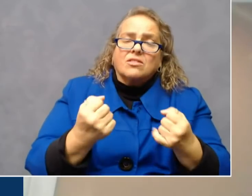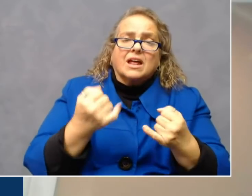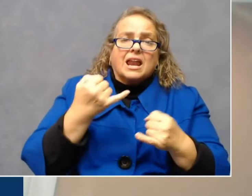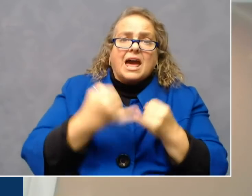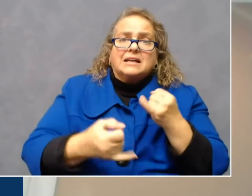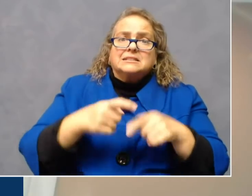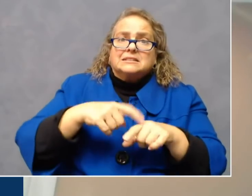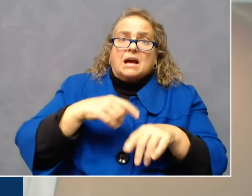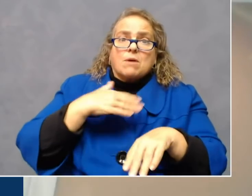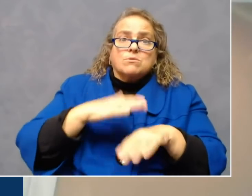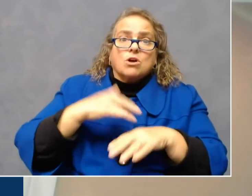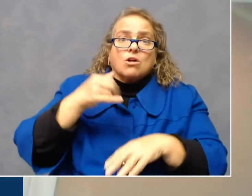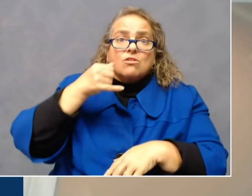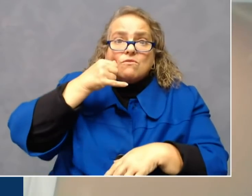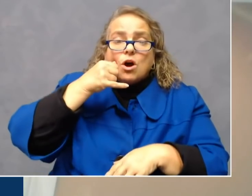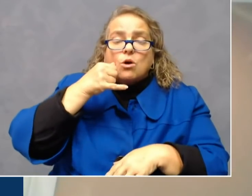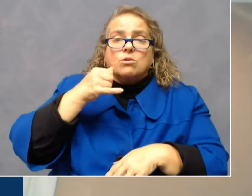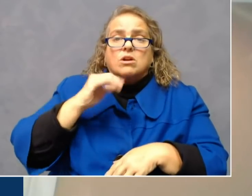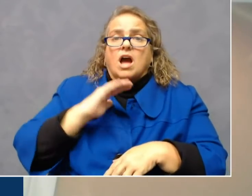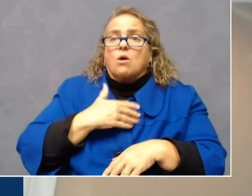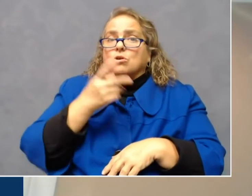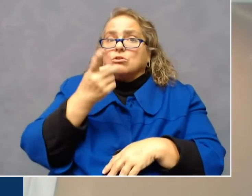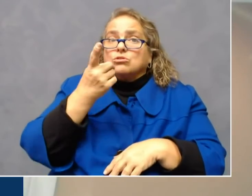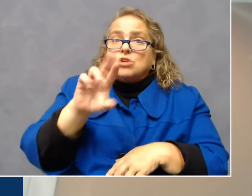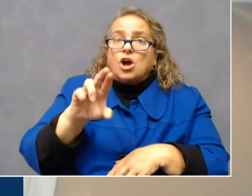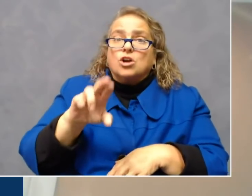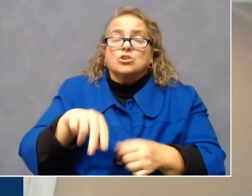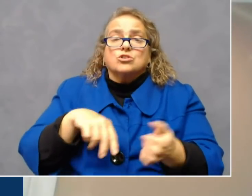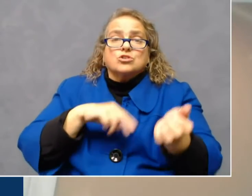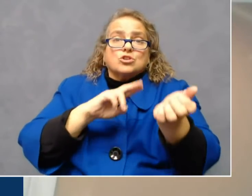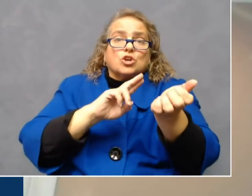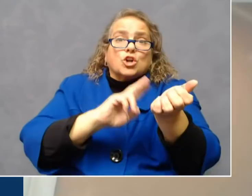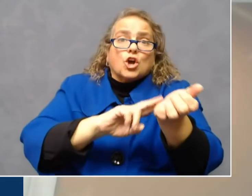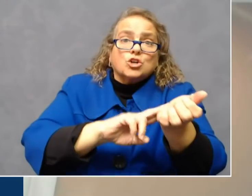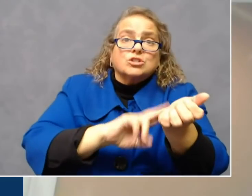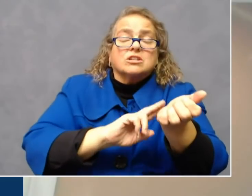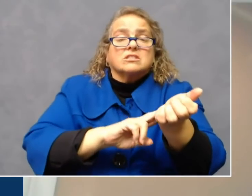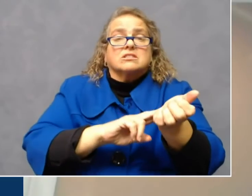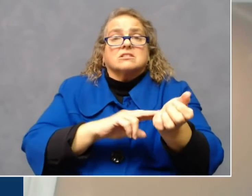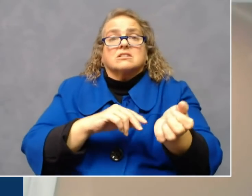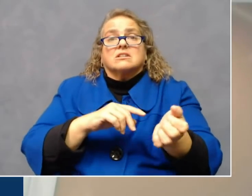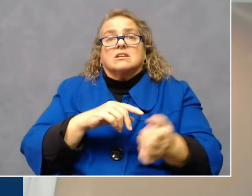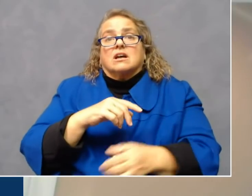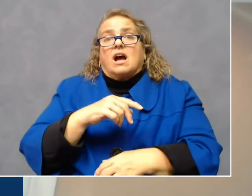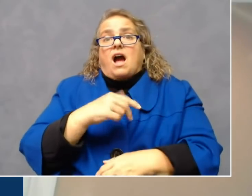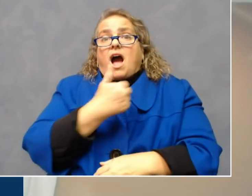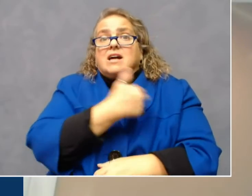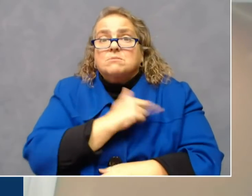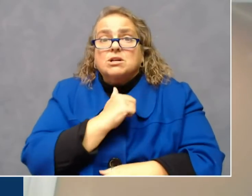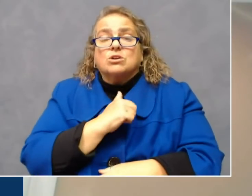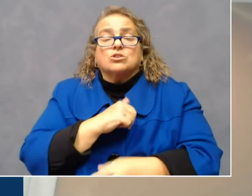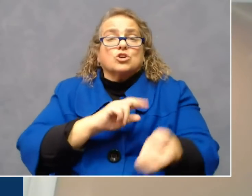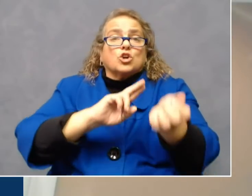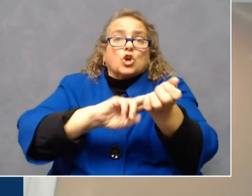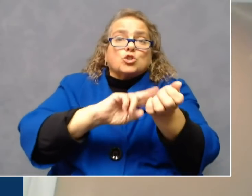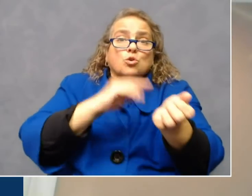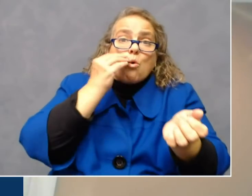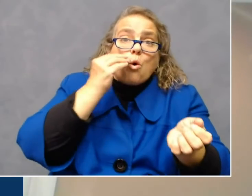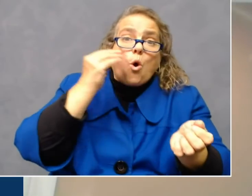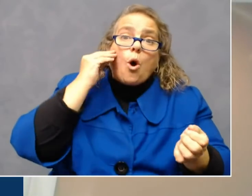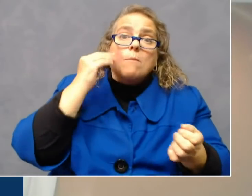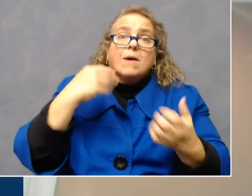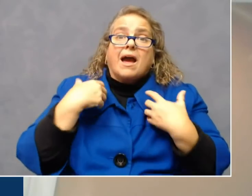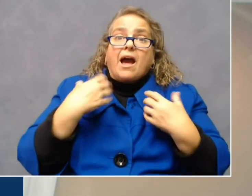Our physicians and nurses, other clinicians in hospitals and nursing homes and other healthcare provider settings are clearly